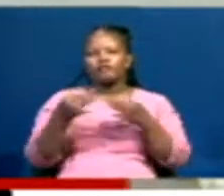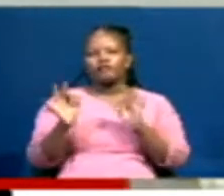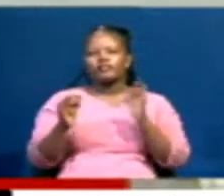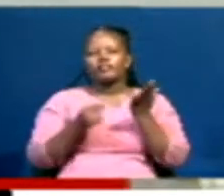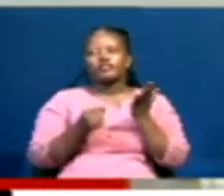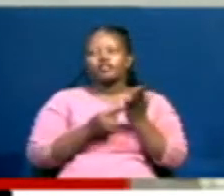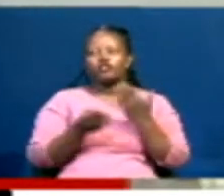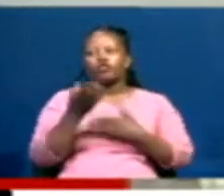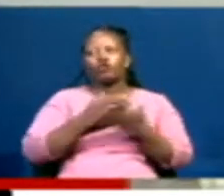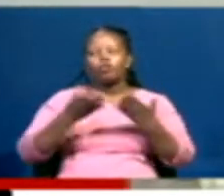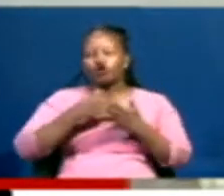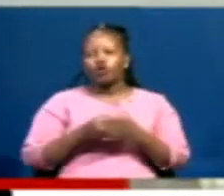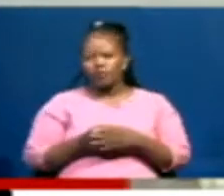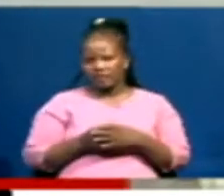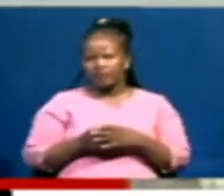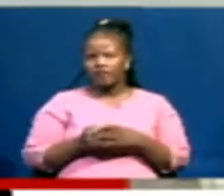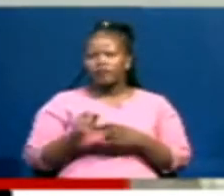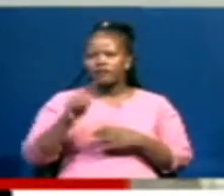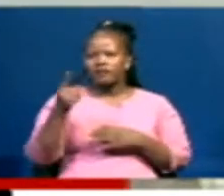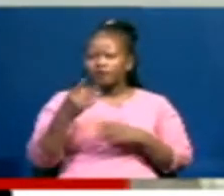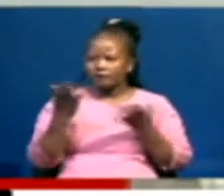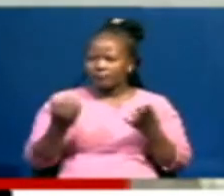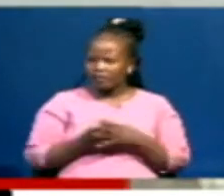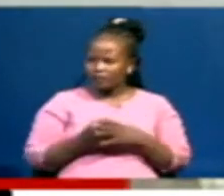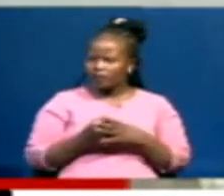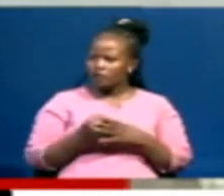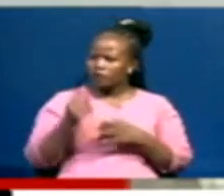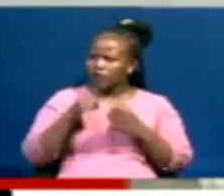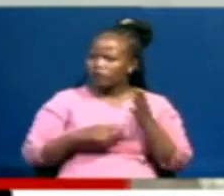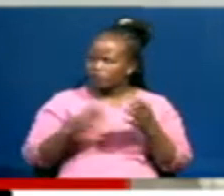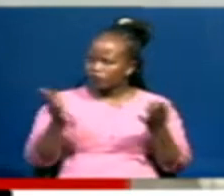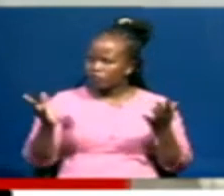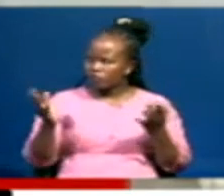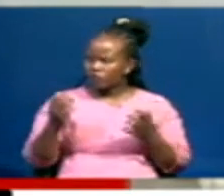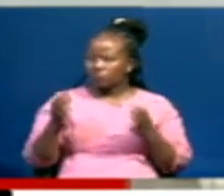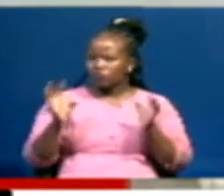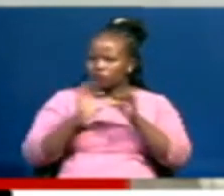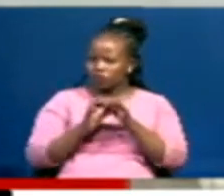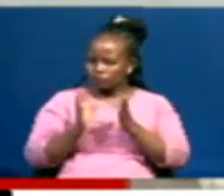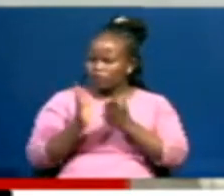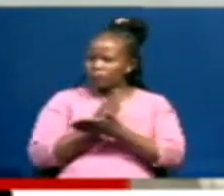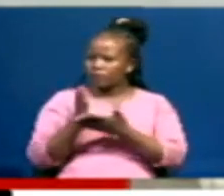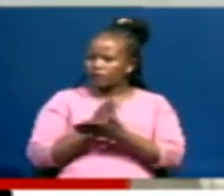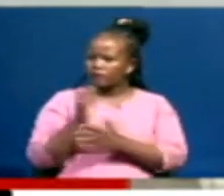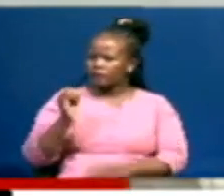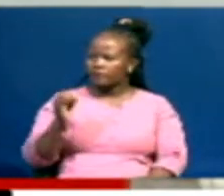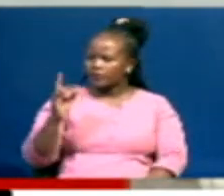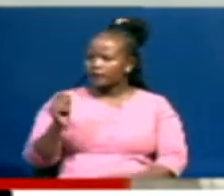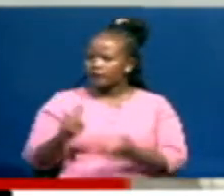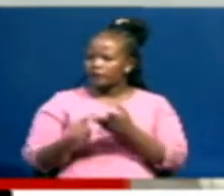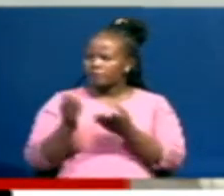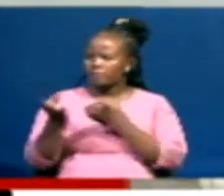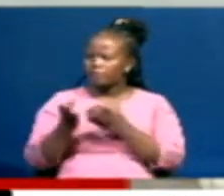first of all, to start with you. What is the nexus between ICT, business, and international